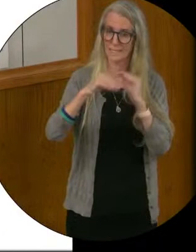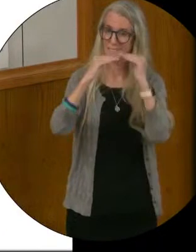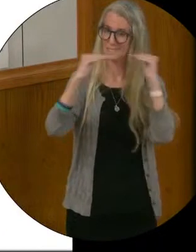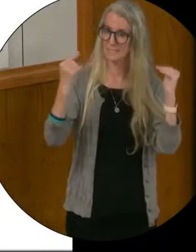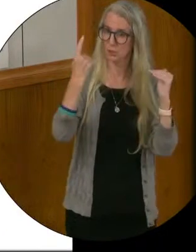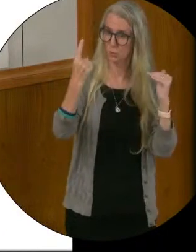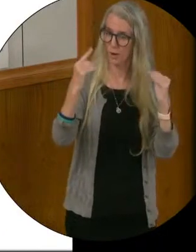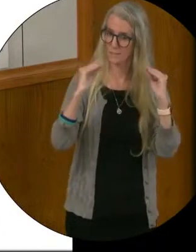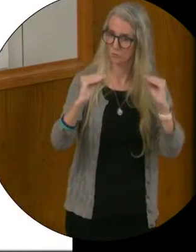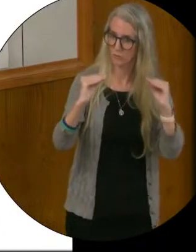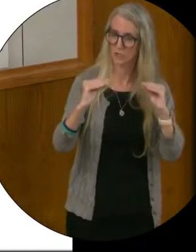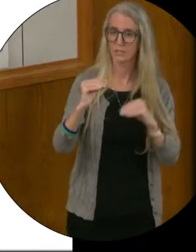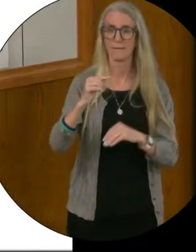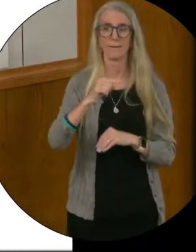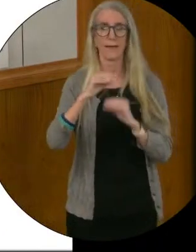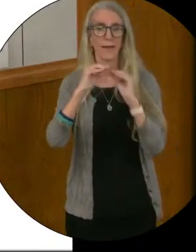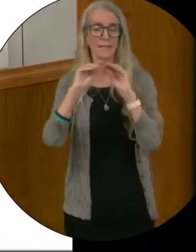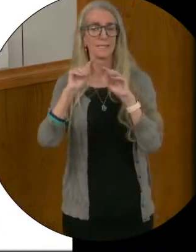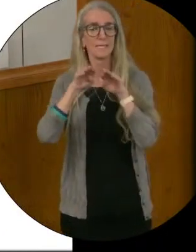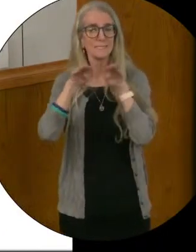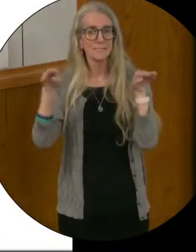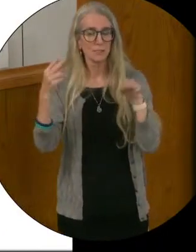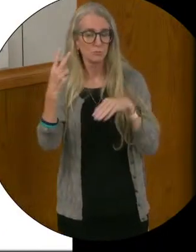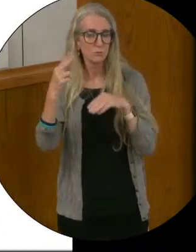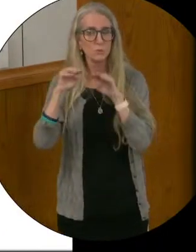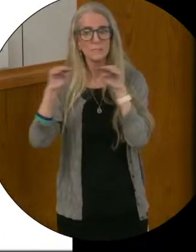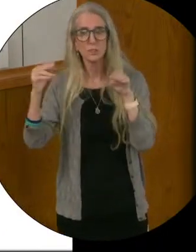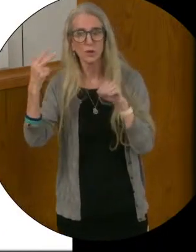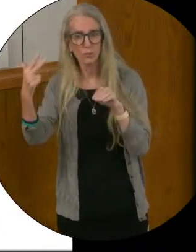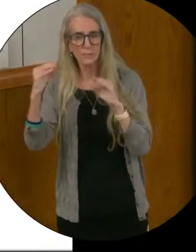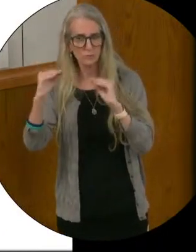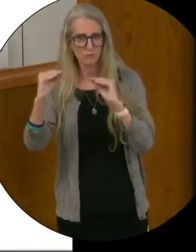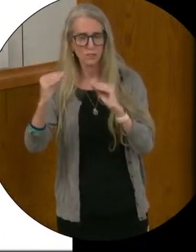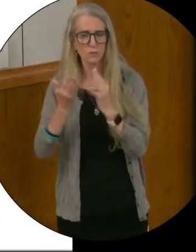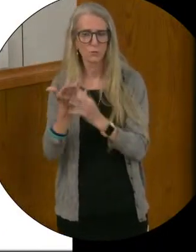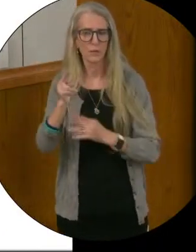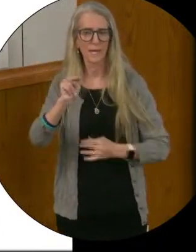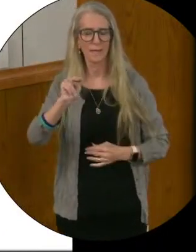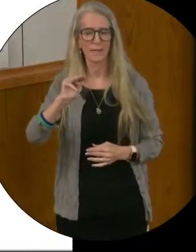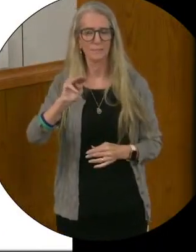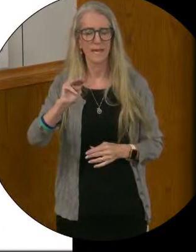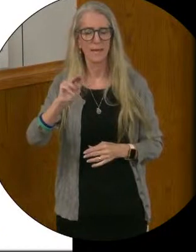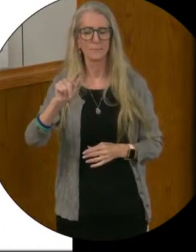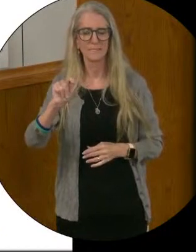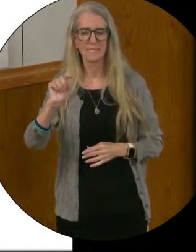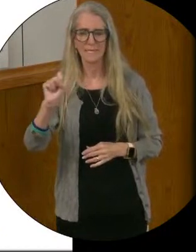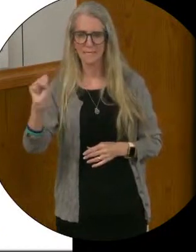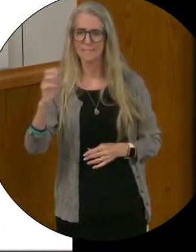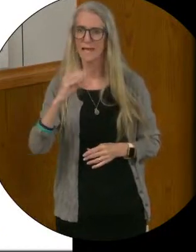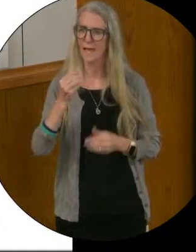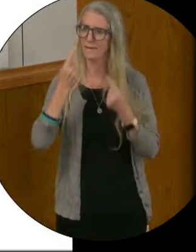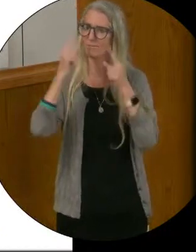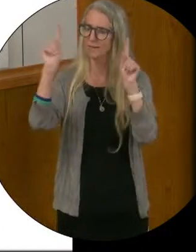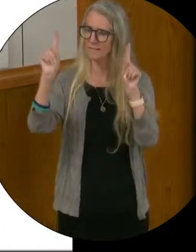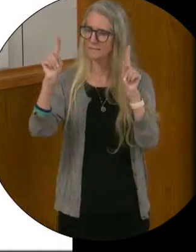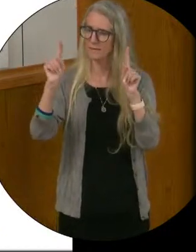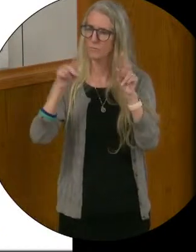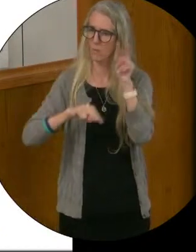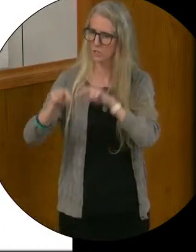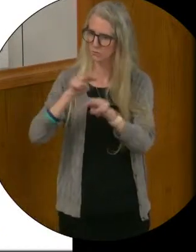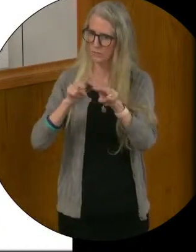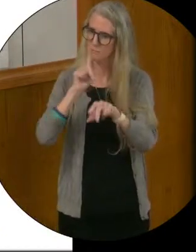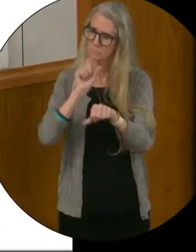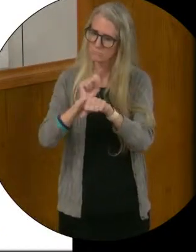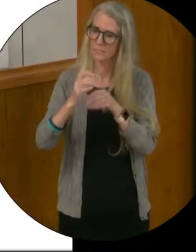Tier 2 and Tier 3 interventions for students through MTSS and effective monitoring tools for guiding student